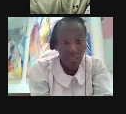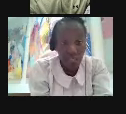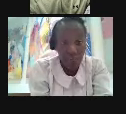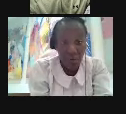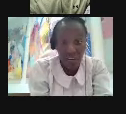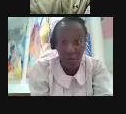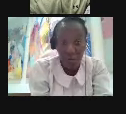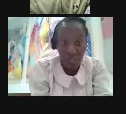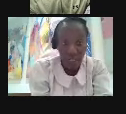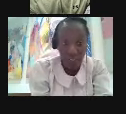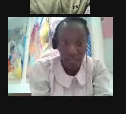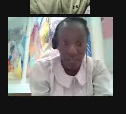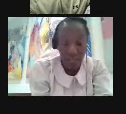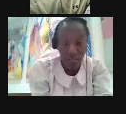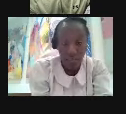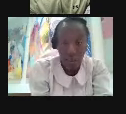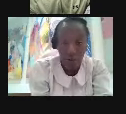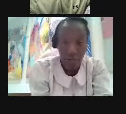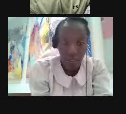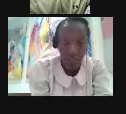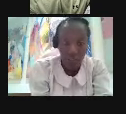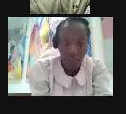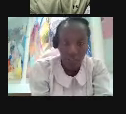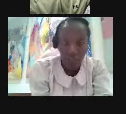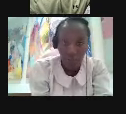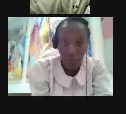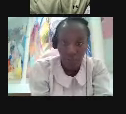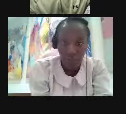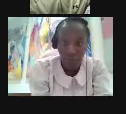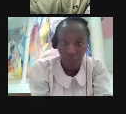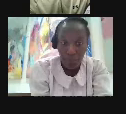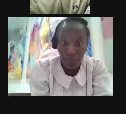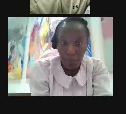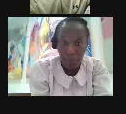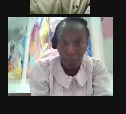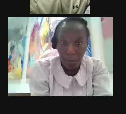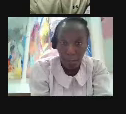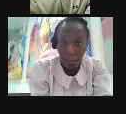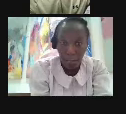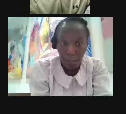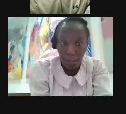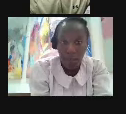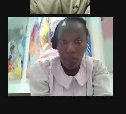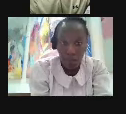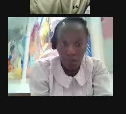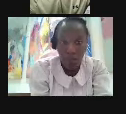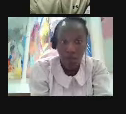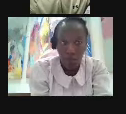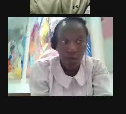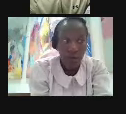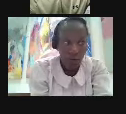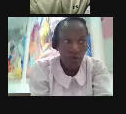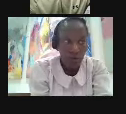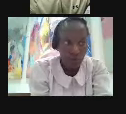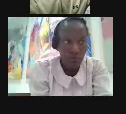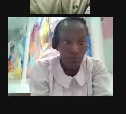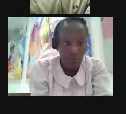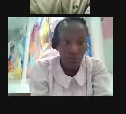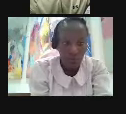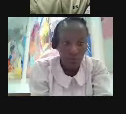Joyce, can you see Marianne on your end? I cannot see her on my end. No, I can't see her from my end, but I can Okay. see